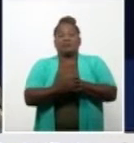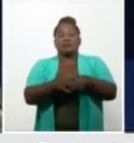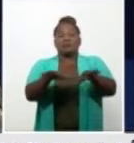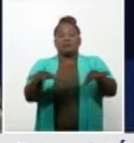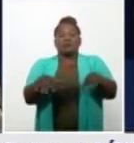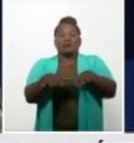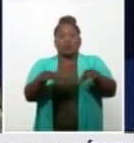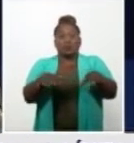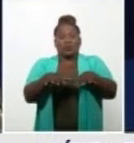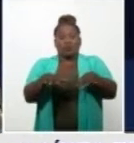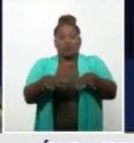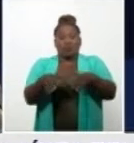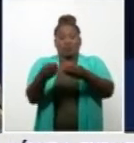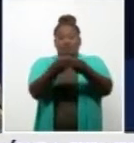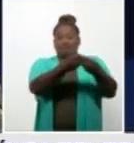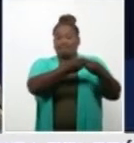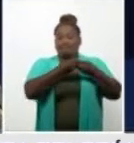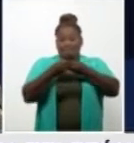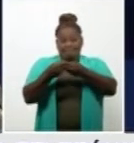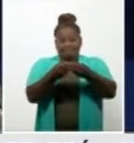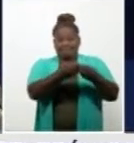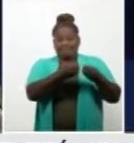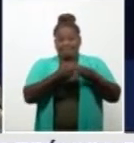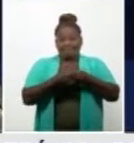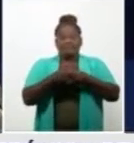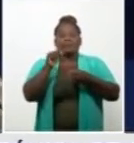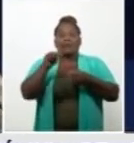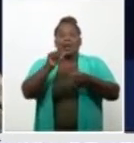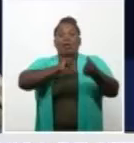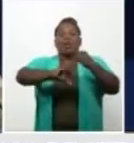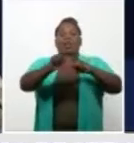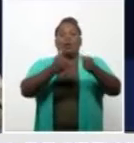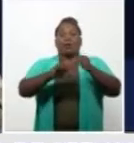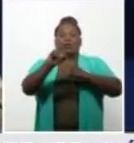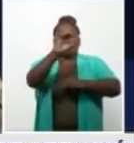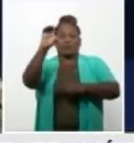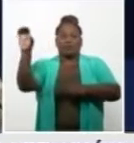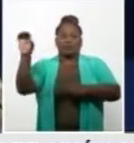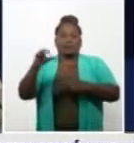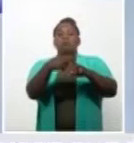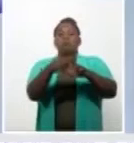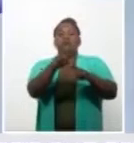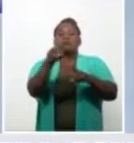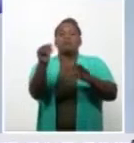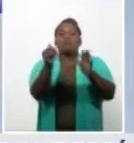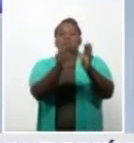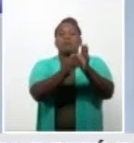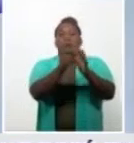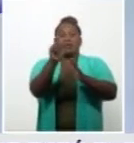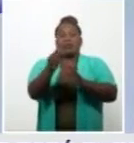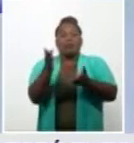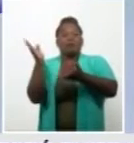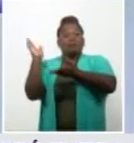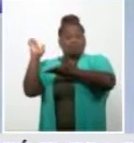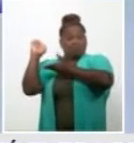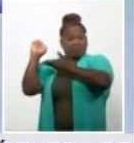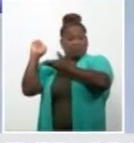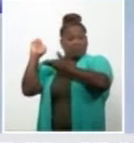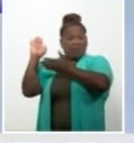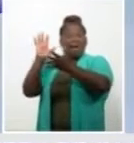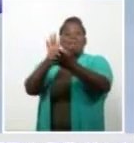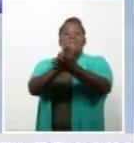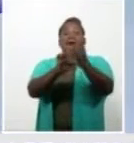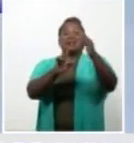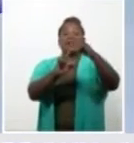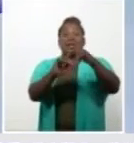Turning to the positivity rate of confirmed cases over the last 15 days, a rate per 100,000 inhabitants,